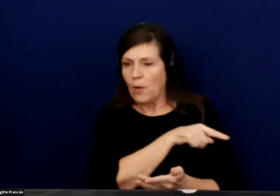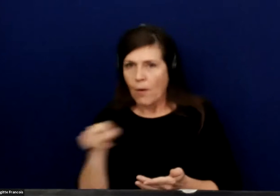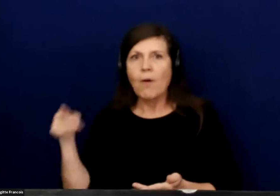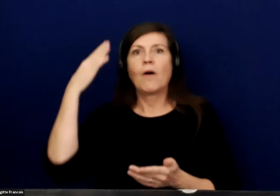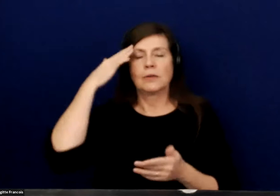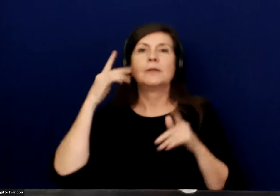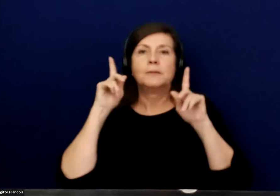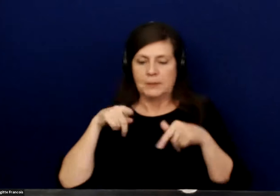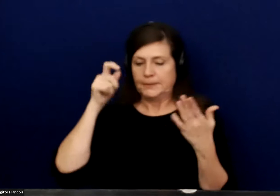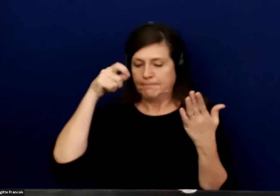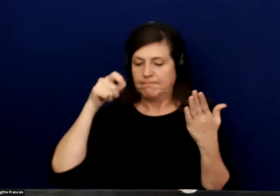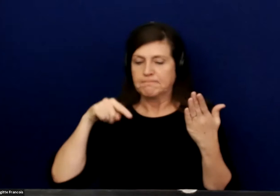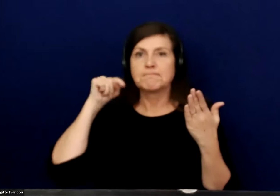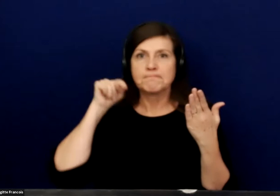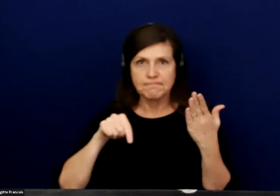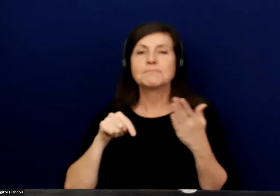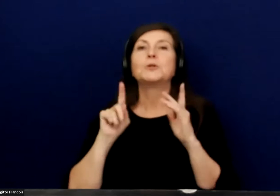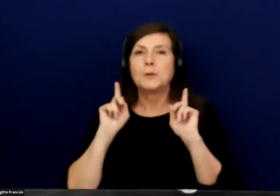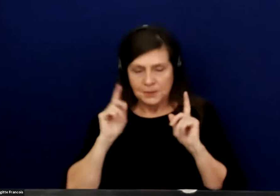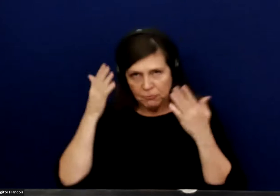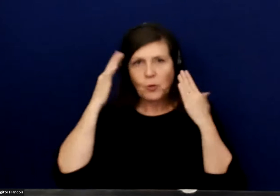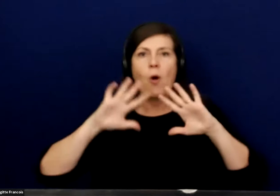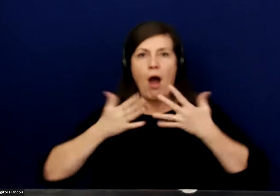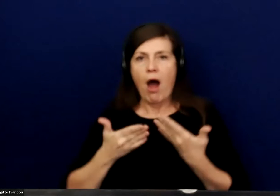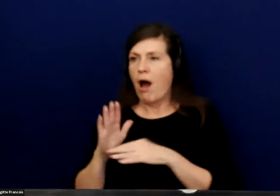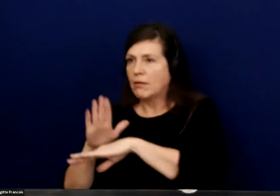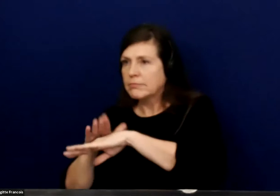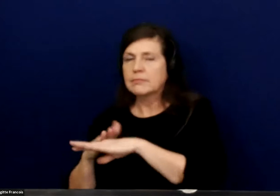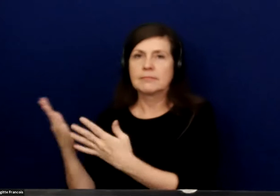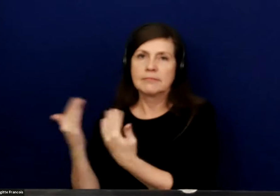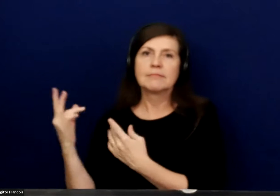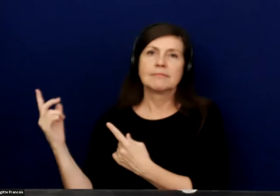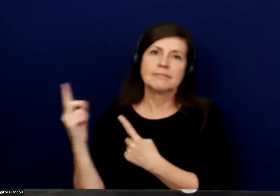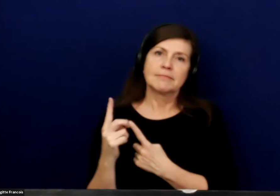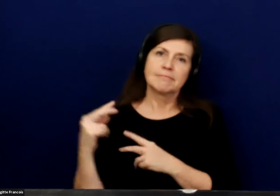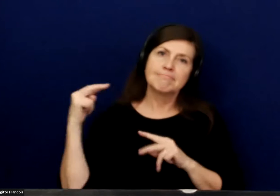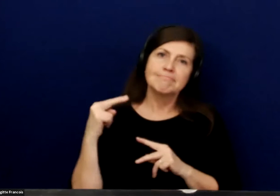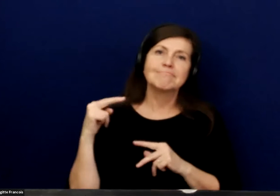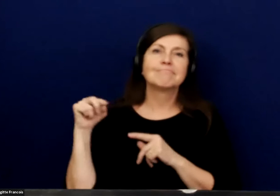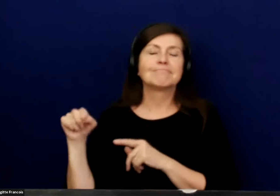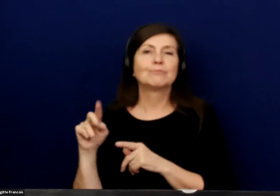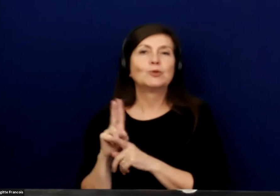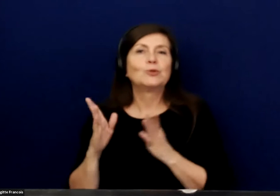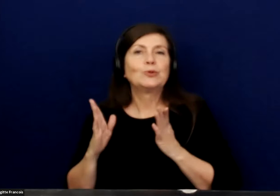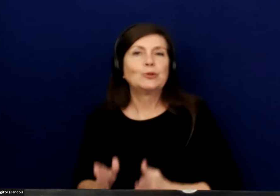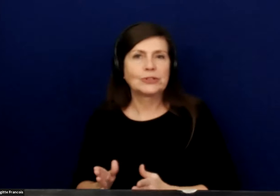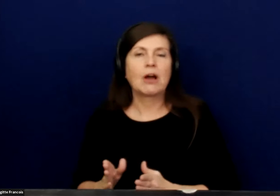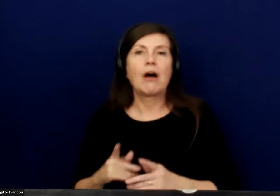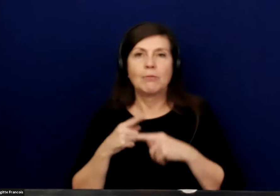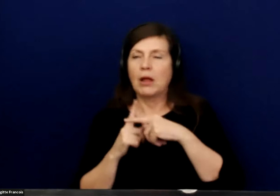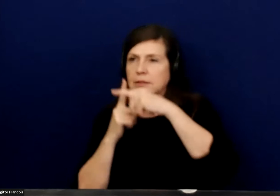of a checklist, so they know how to approach, and they could actually reach out in different to different target